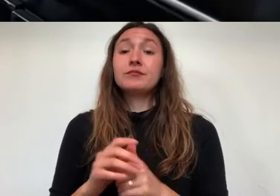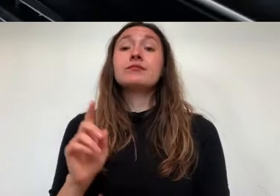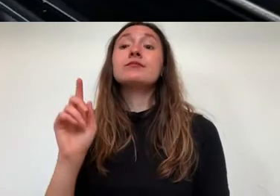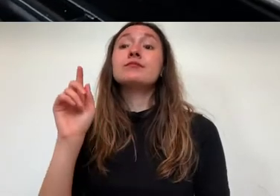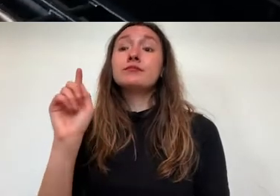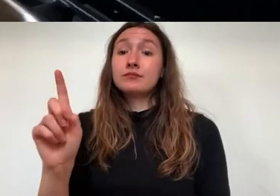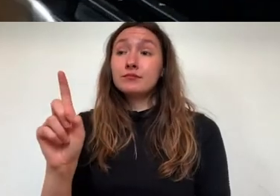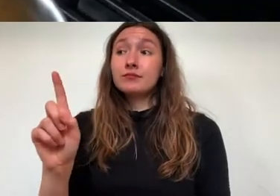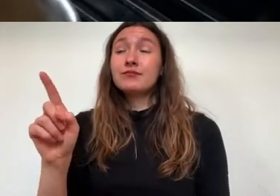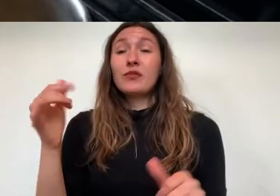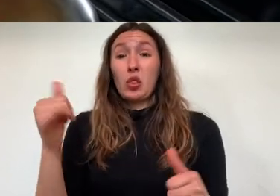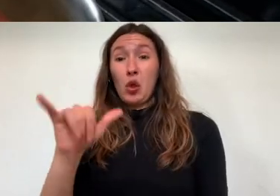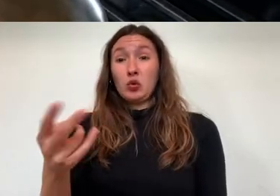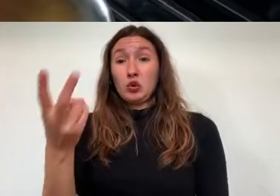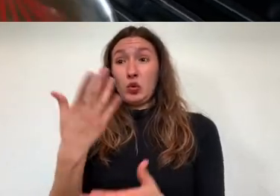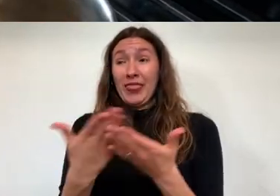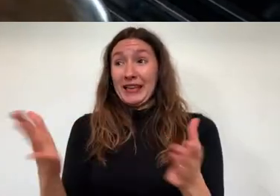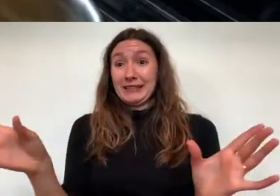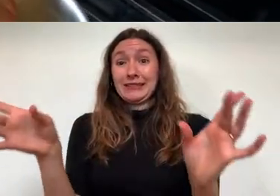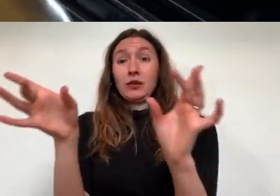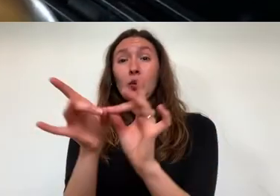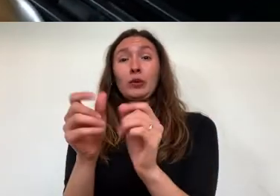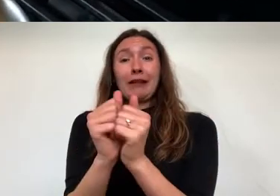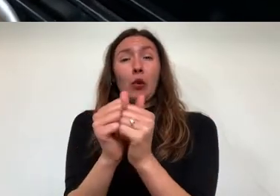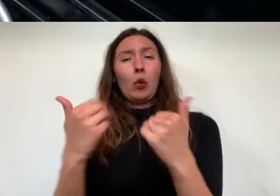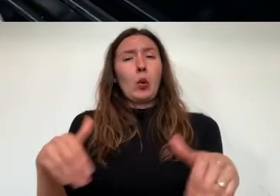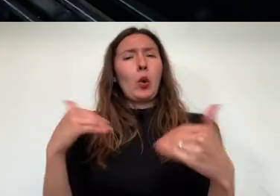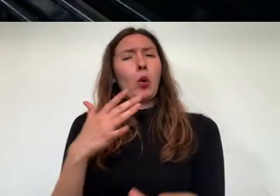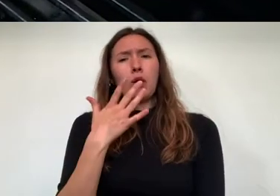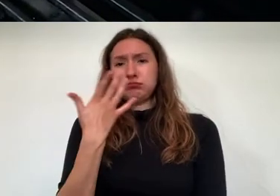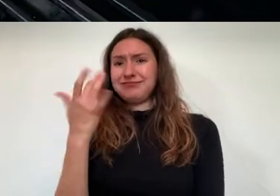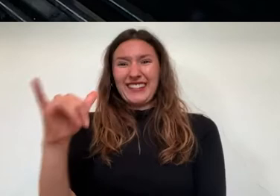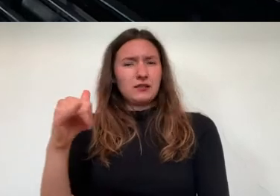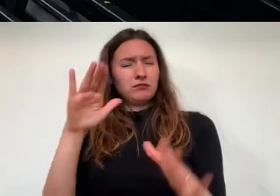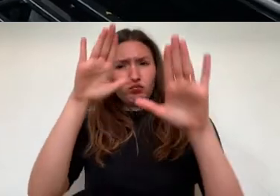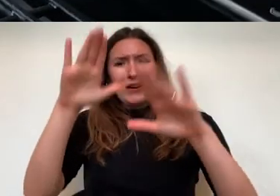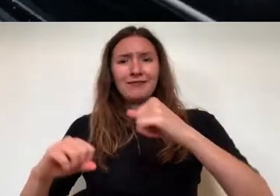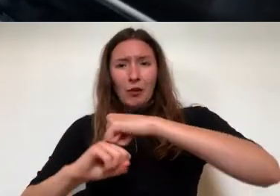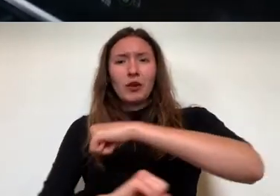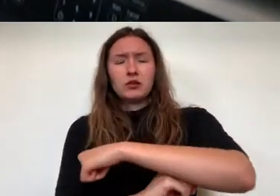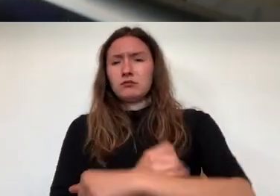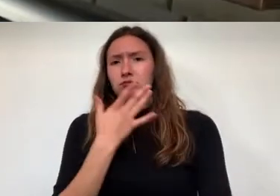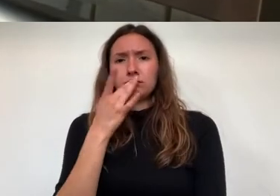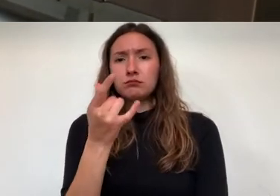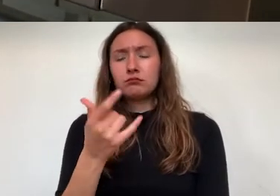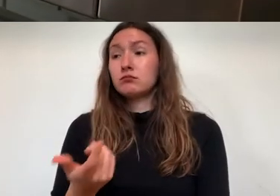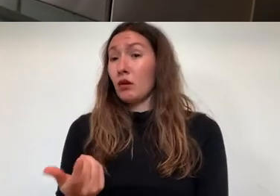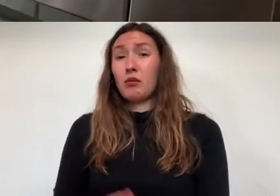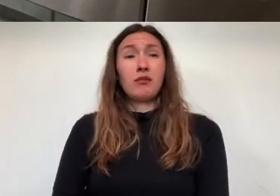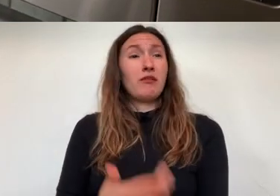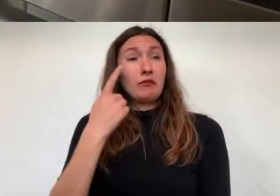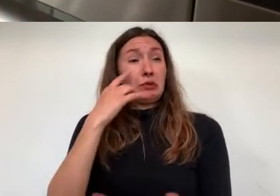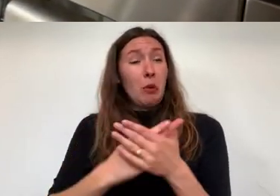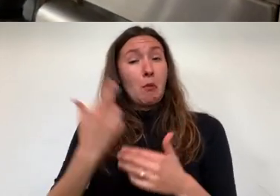itself. So what about it? Like, what about the fact that you just have fat, in this case through